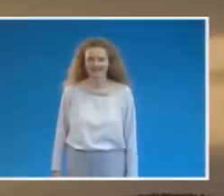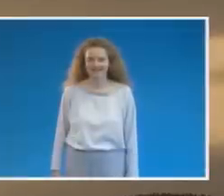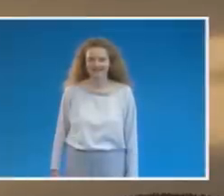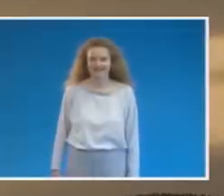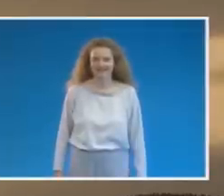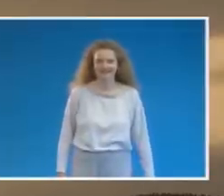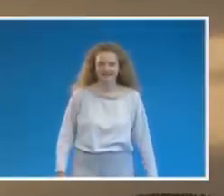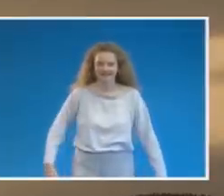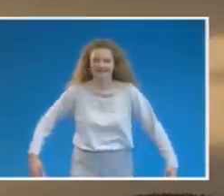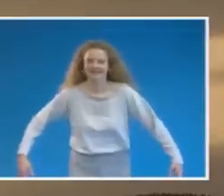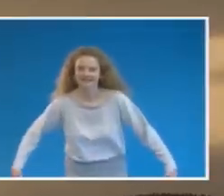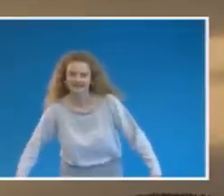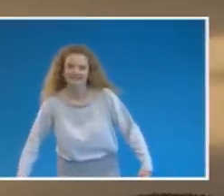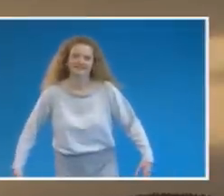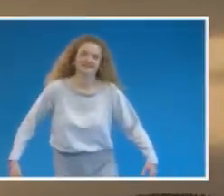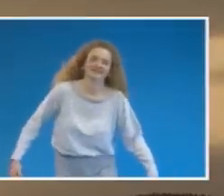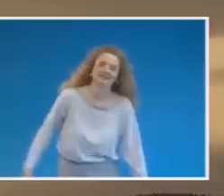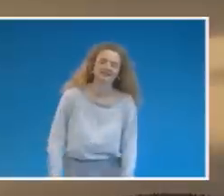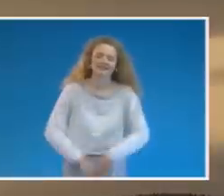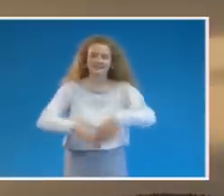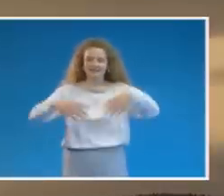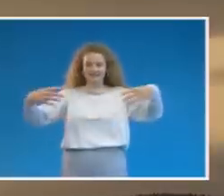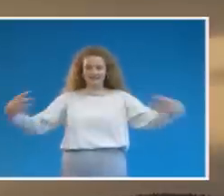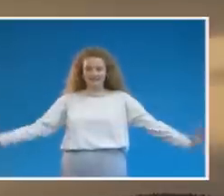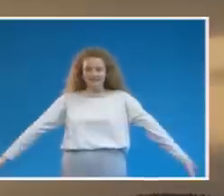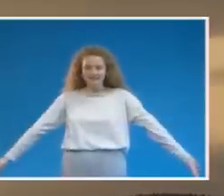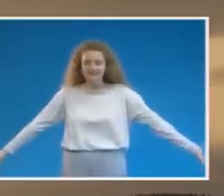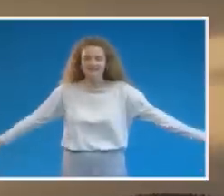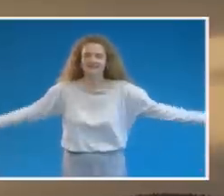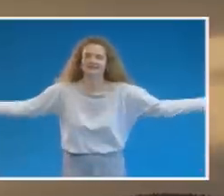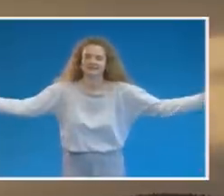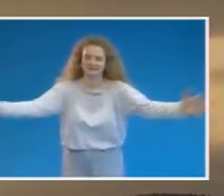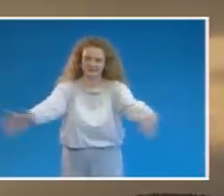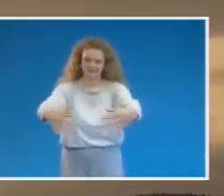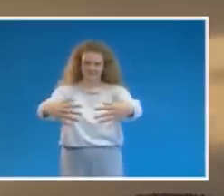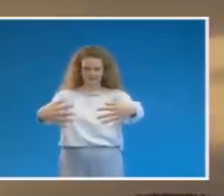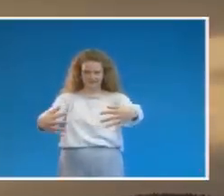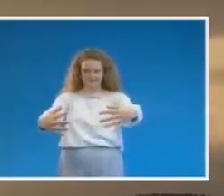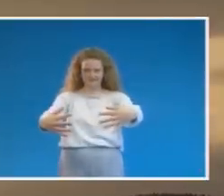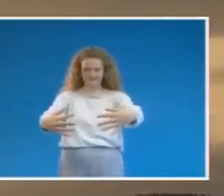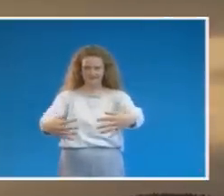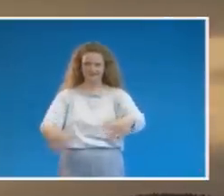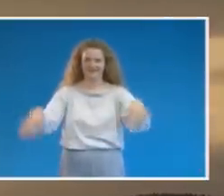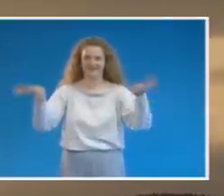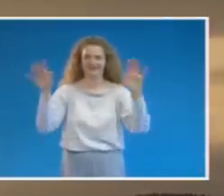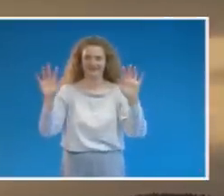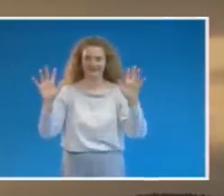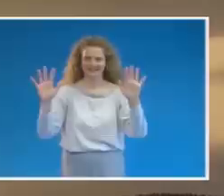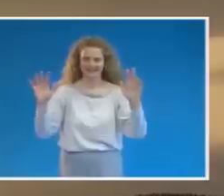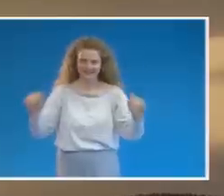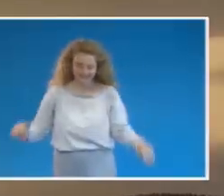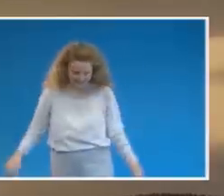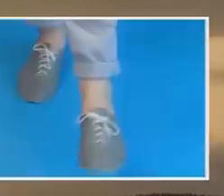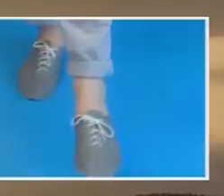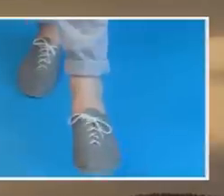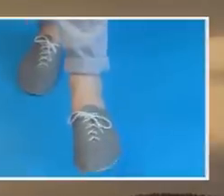An elephant goes like this and that. He's terribly big and he's terribly fat. He has no fingers